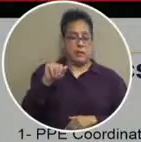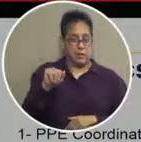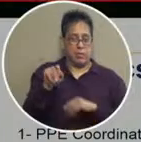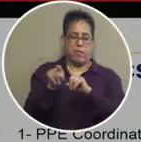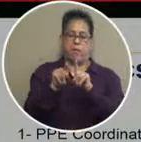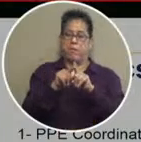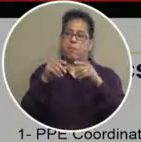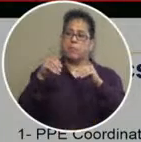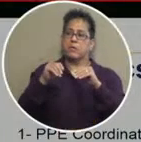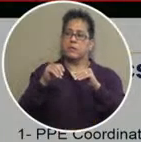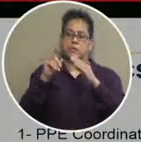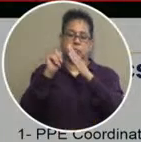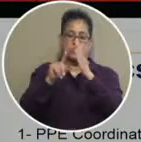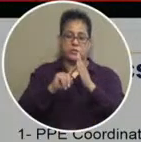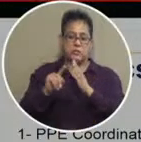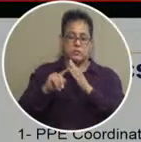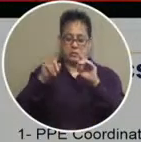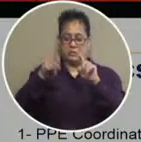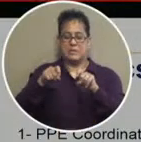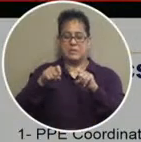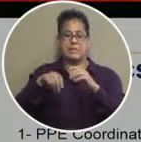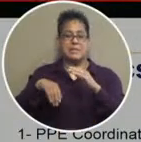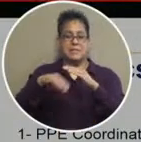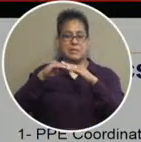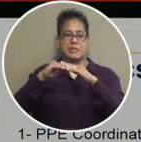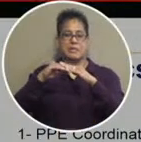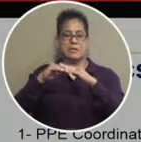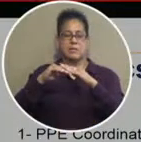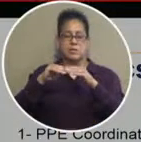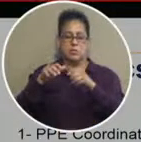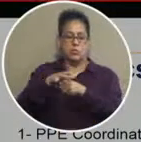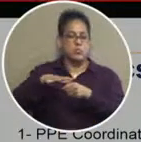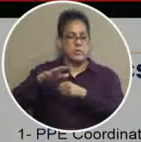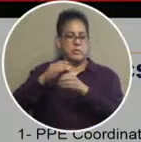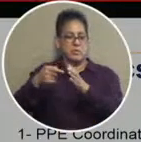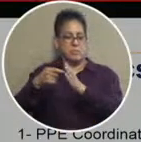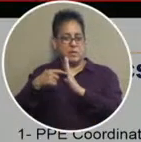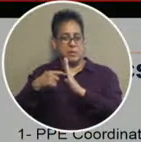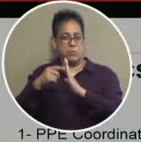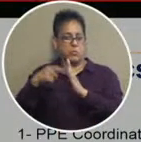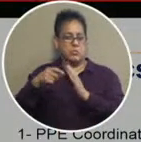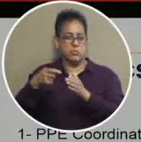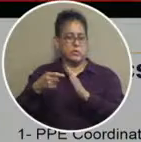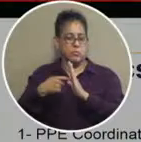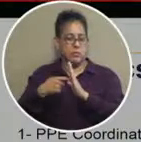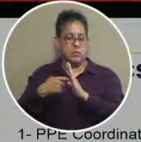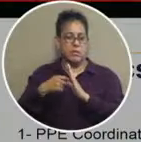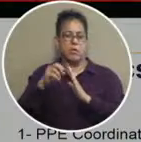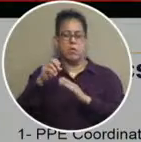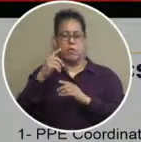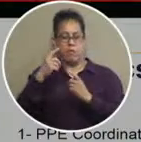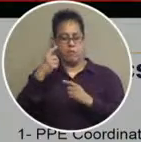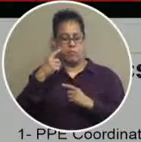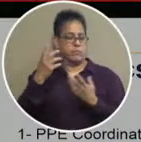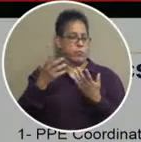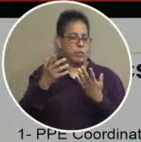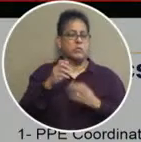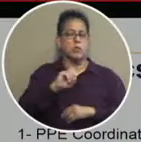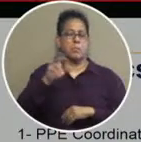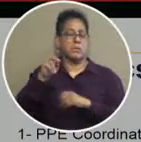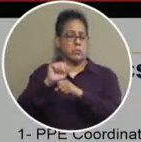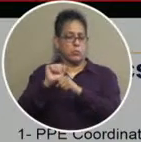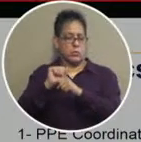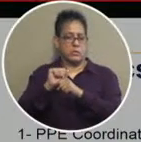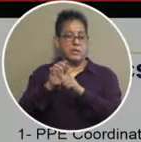conducted market research on regional testing capacity relative to the regional demand for testing required for return to work following